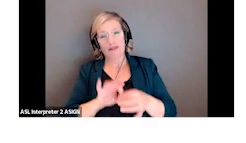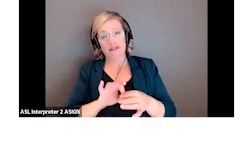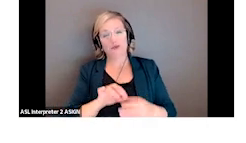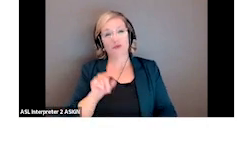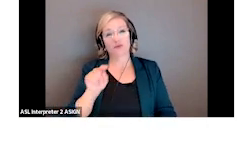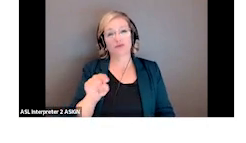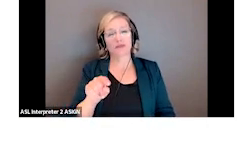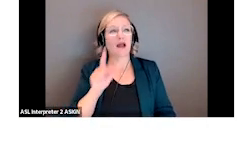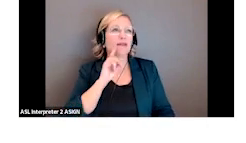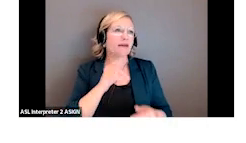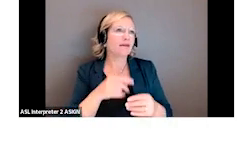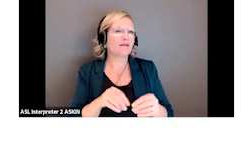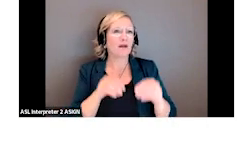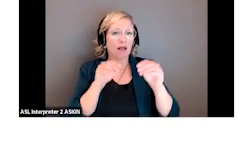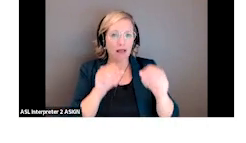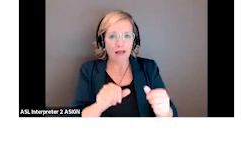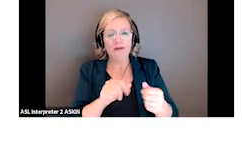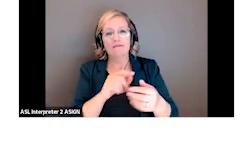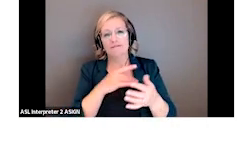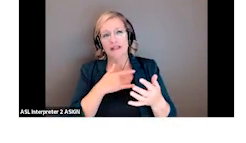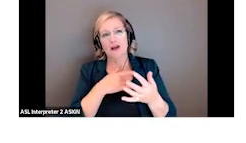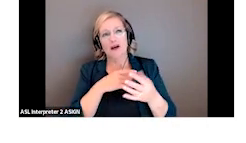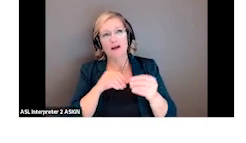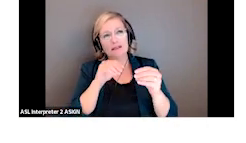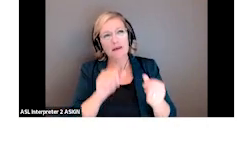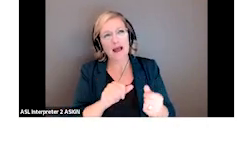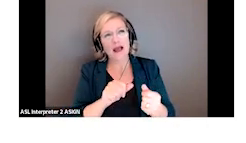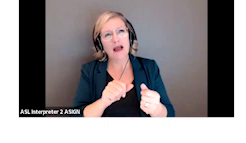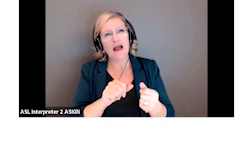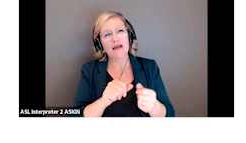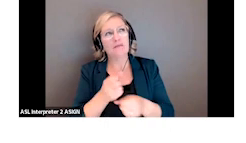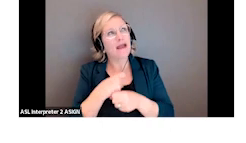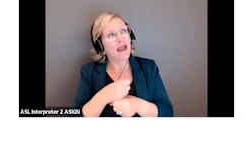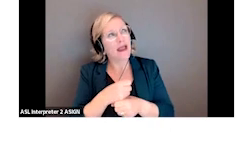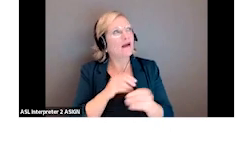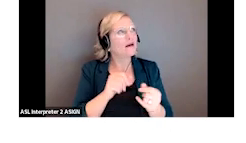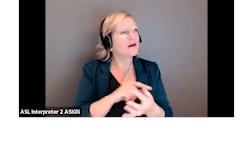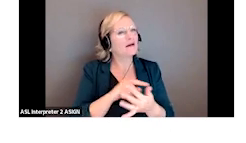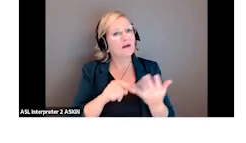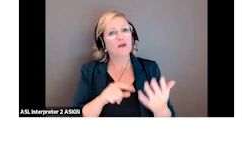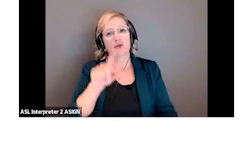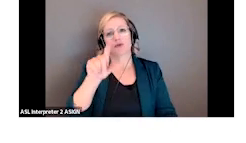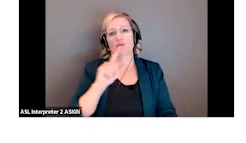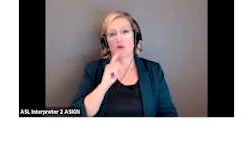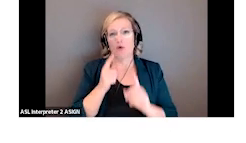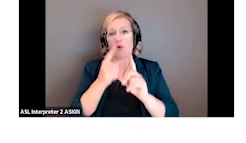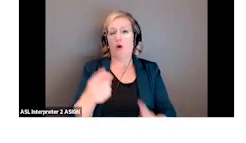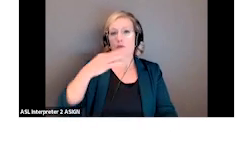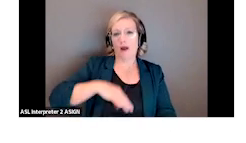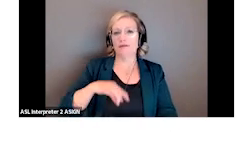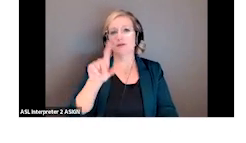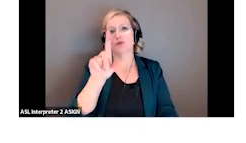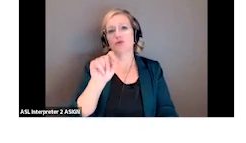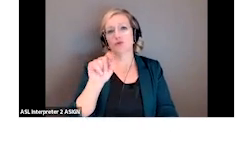the fees and everything, 20%. Okay, so 20% of your MSRP is what I